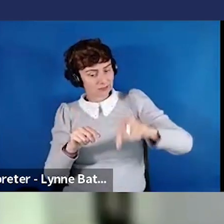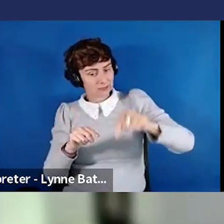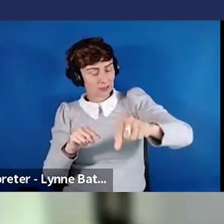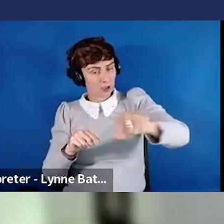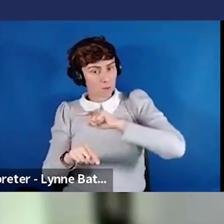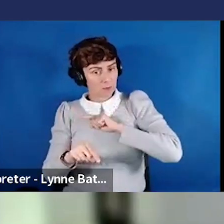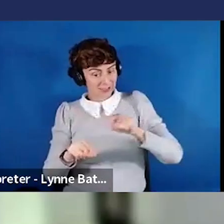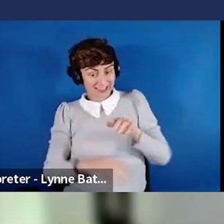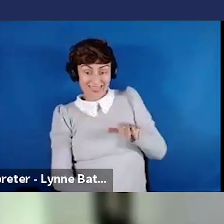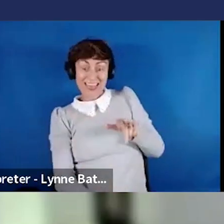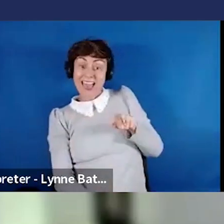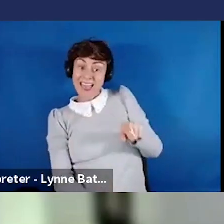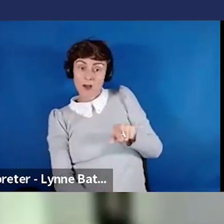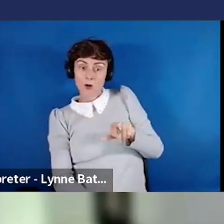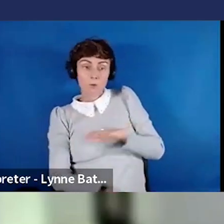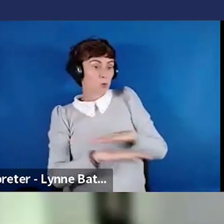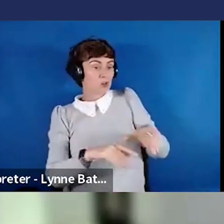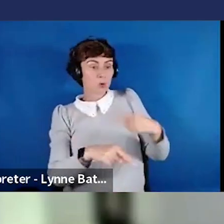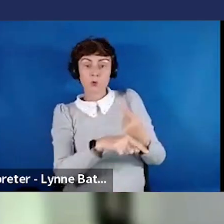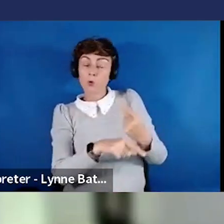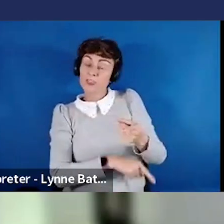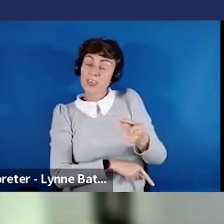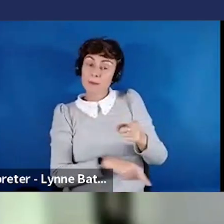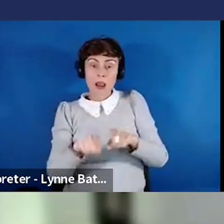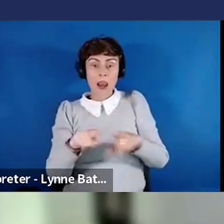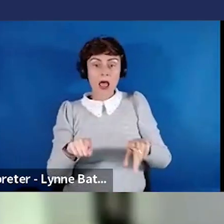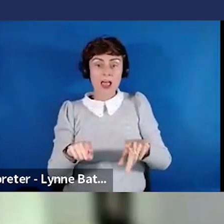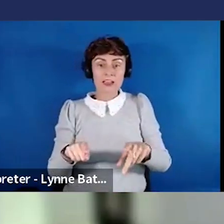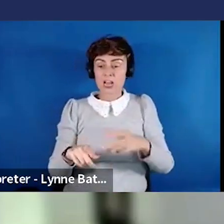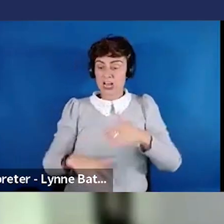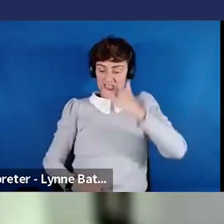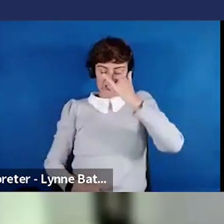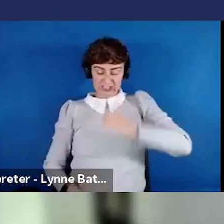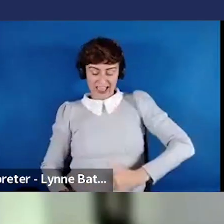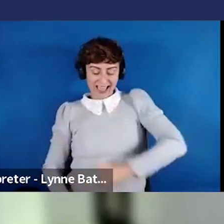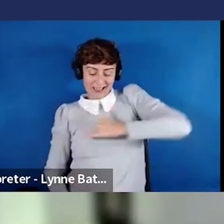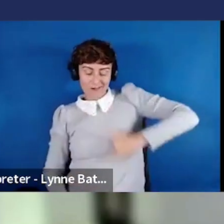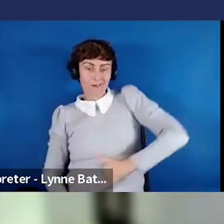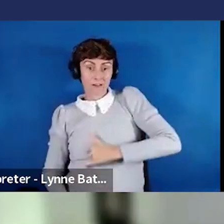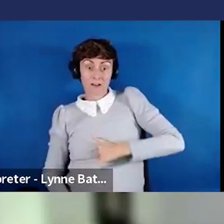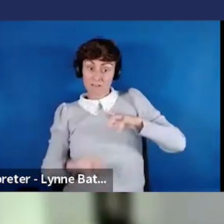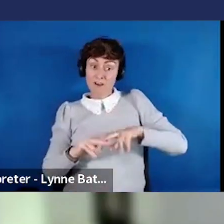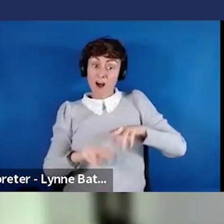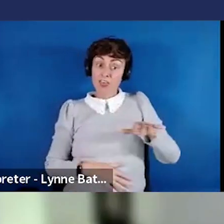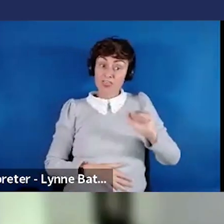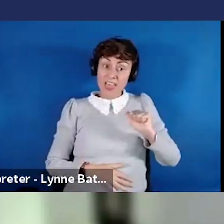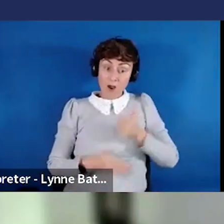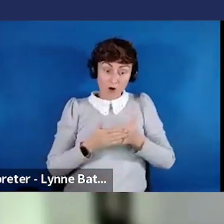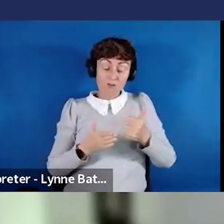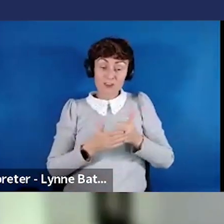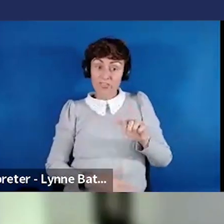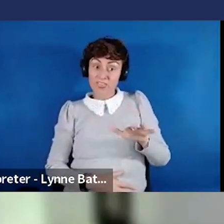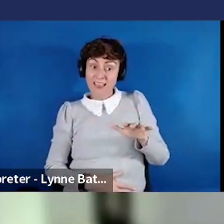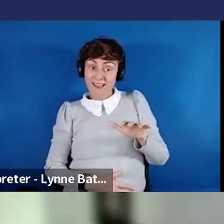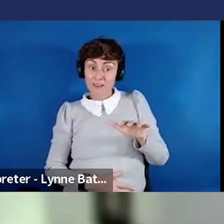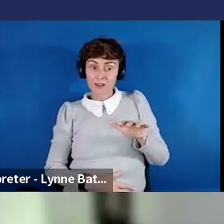spoken to. At things like booking scans, 20-week scans, antenatal appointments, dads will attend, and they attend in numbers